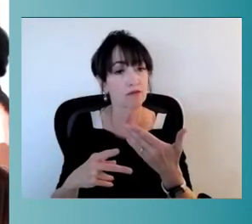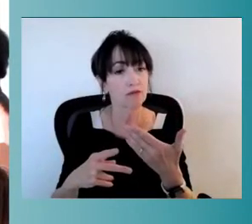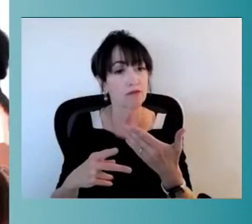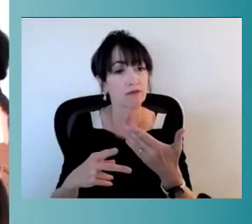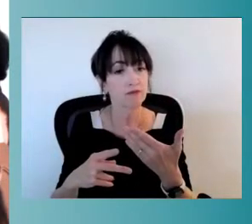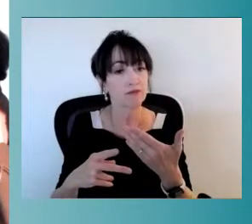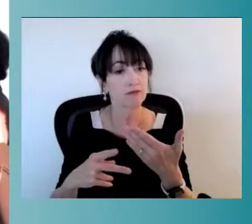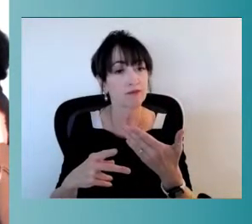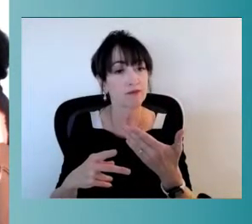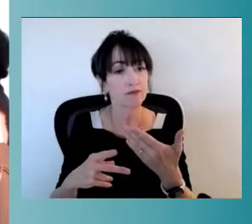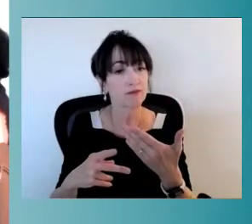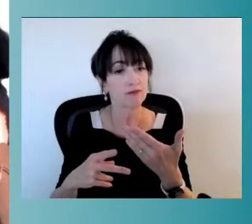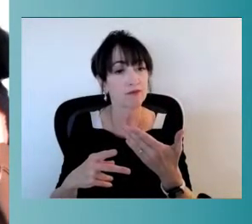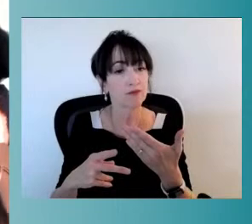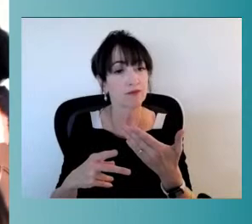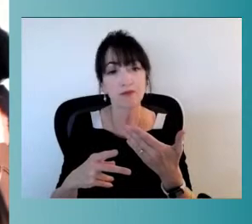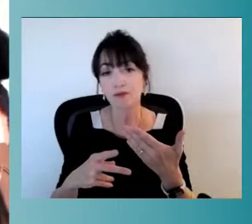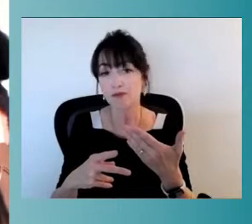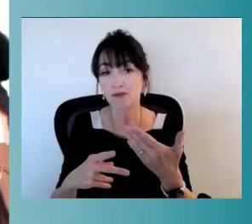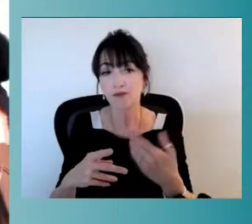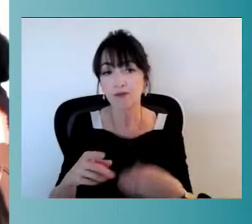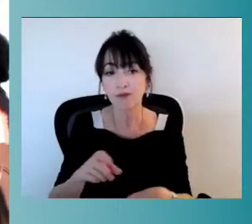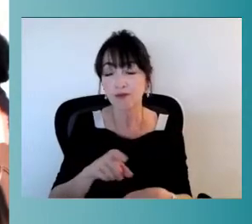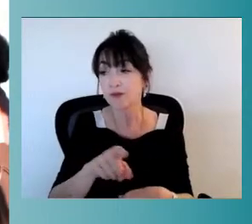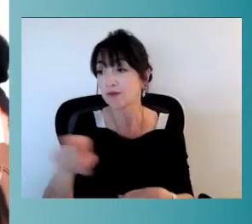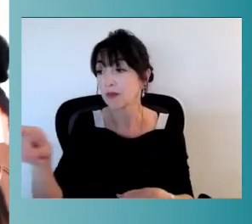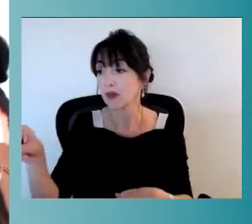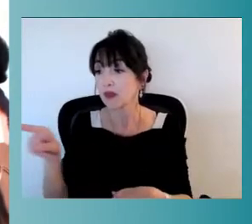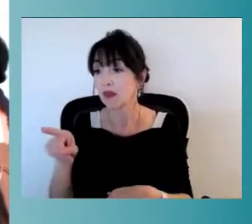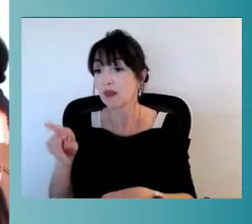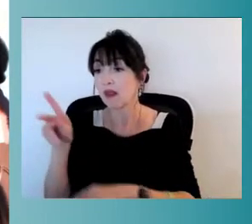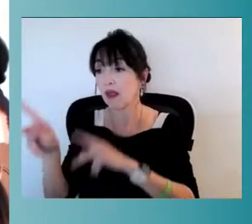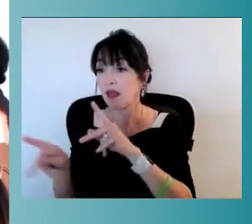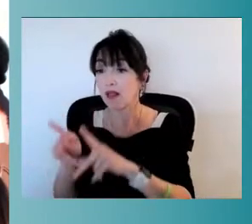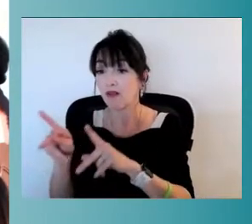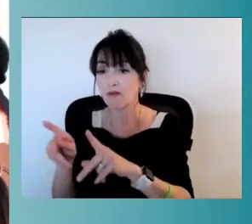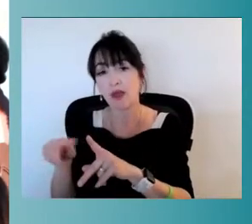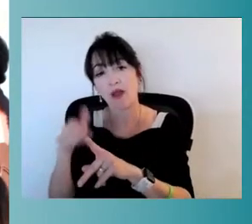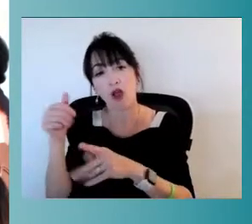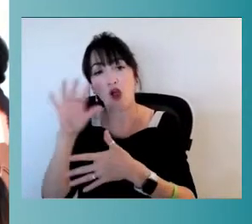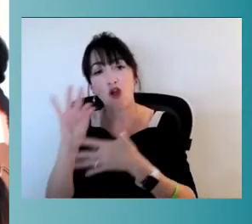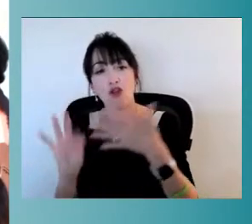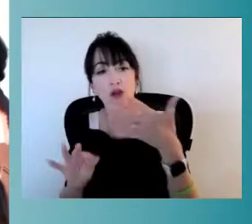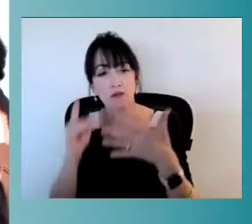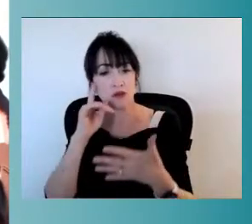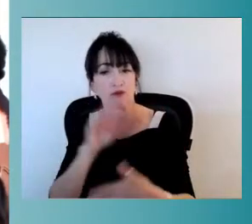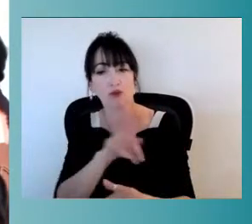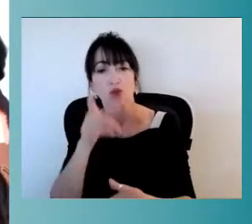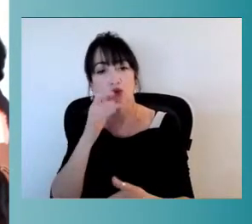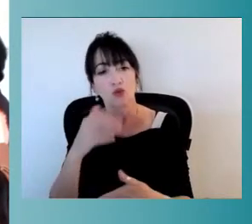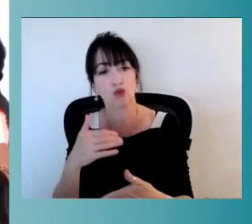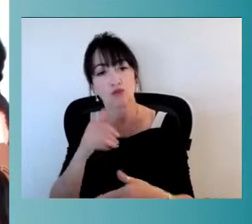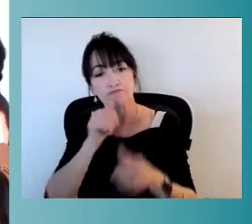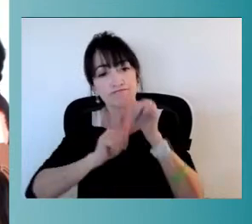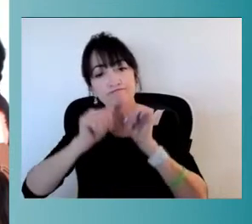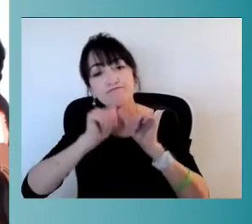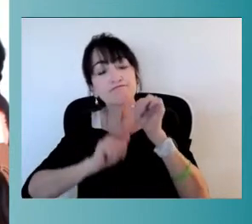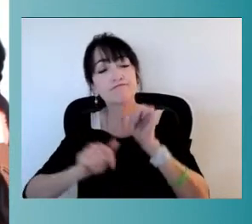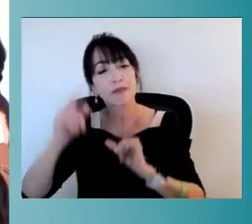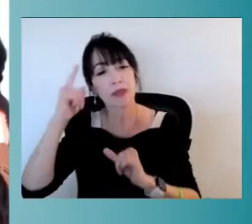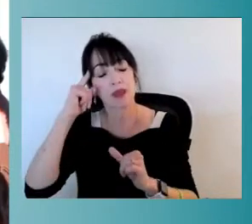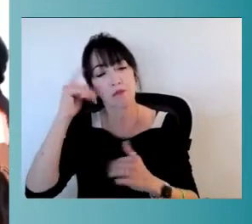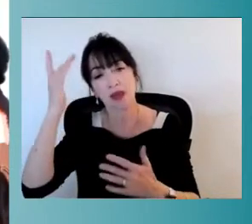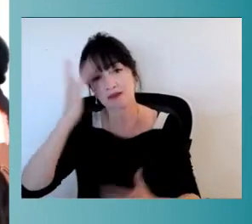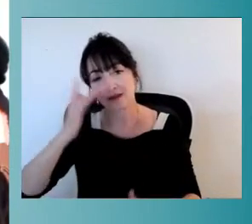just another look for mental illness. I took over IMAC in the midst of COVID, and